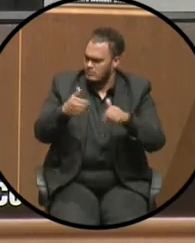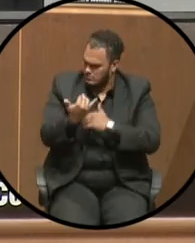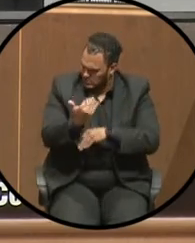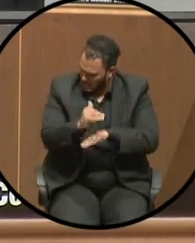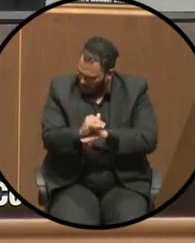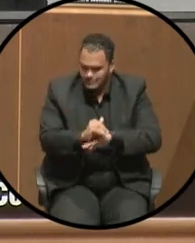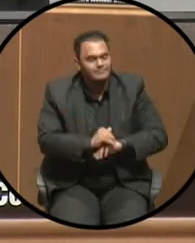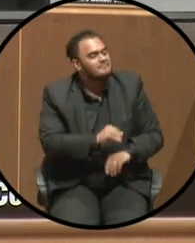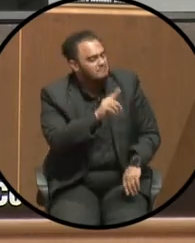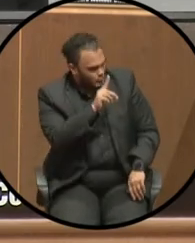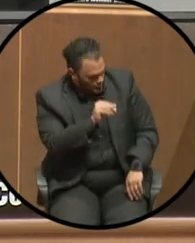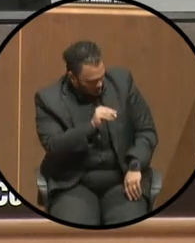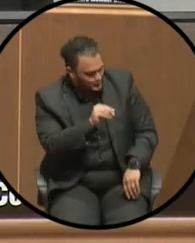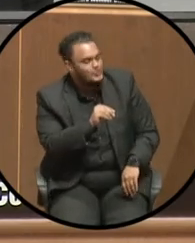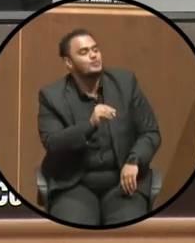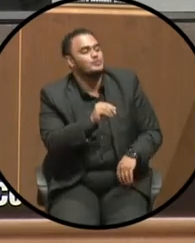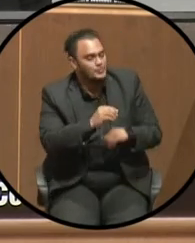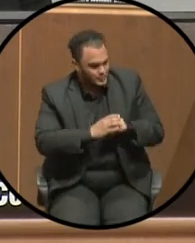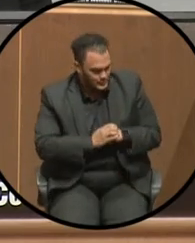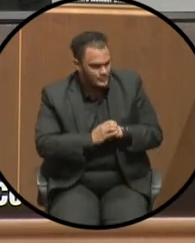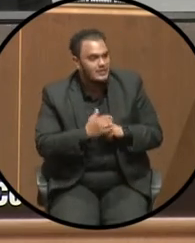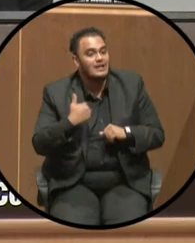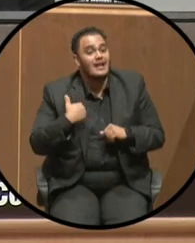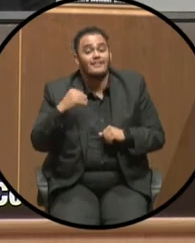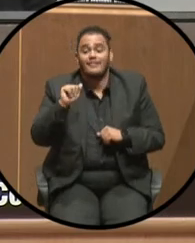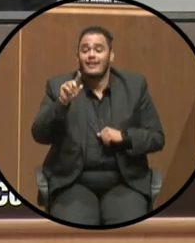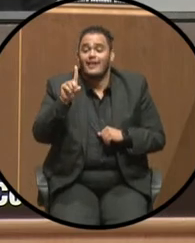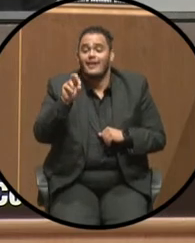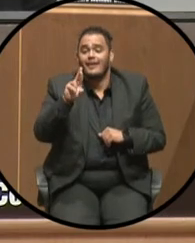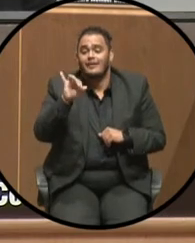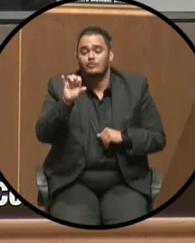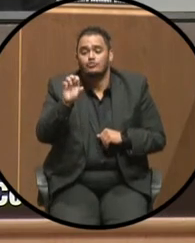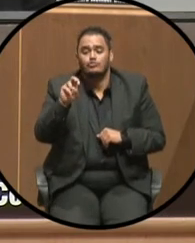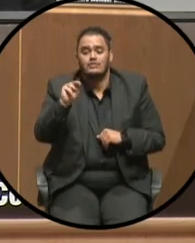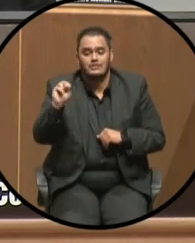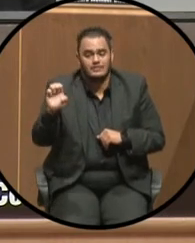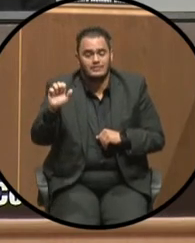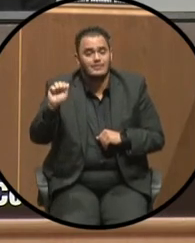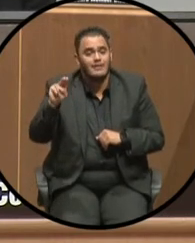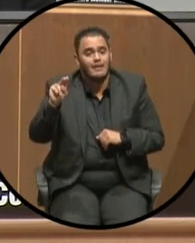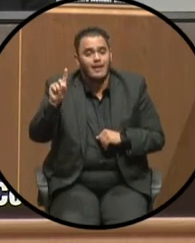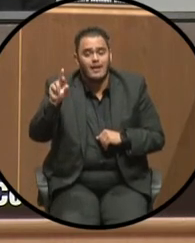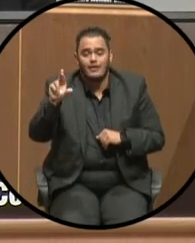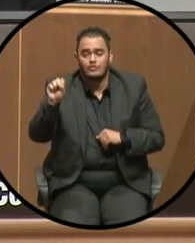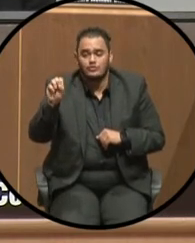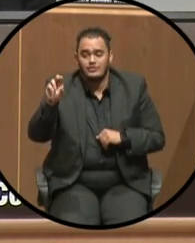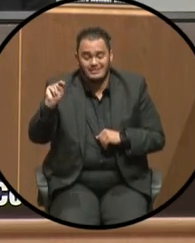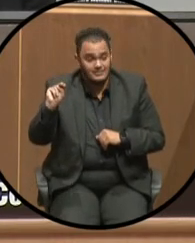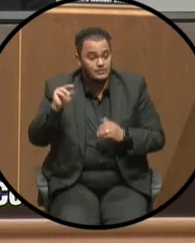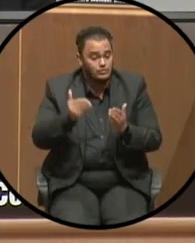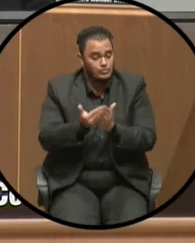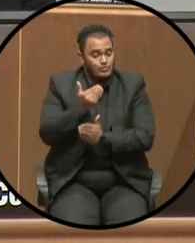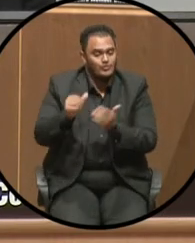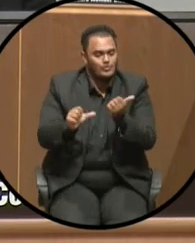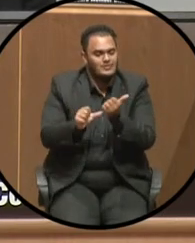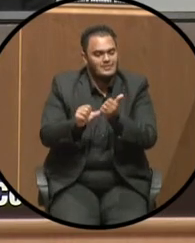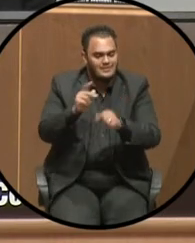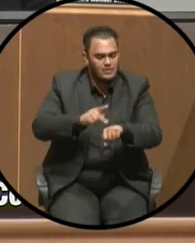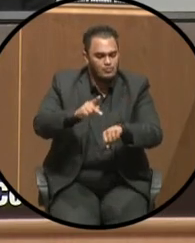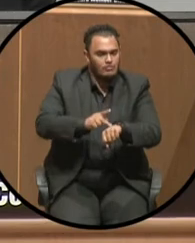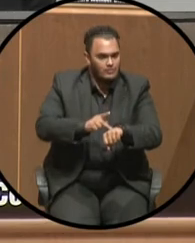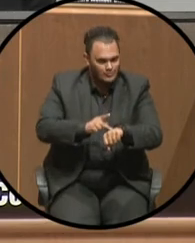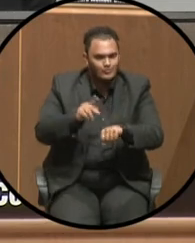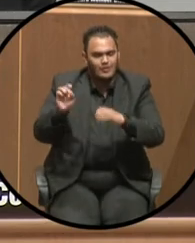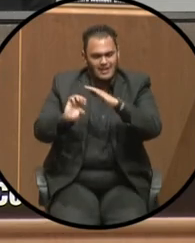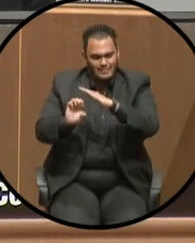We do, Madam Chair, members of the board. We have Adrian Anderson, who will be the new assistant principal at Ivy Lane Elementary.